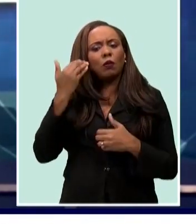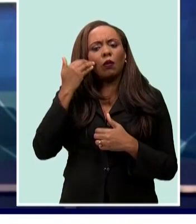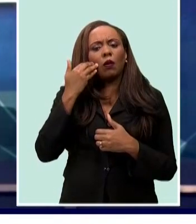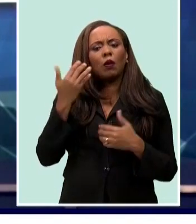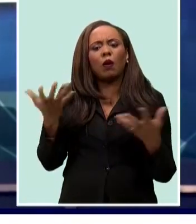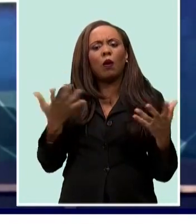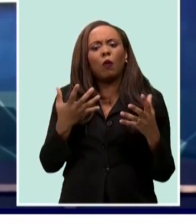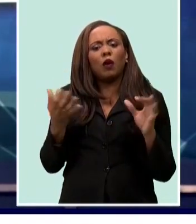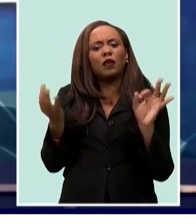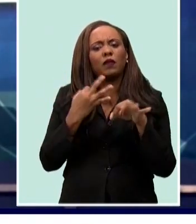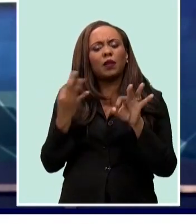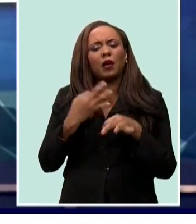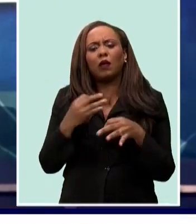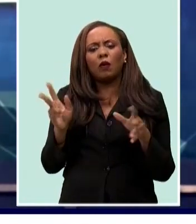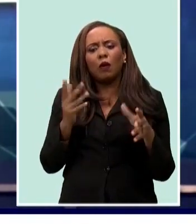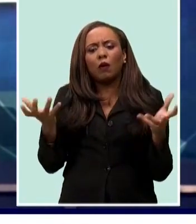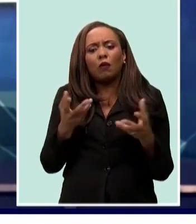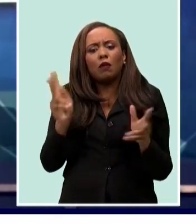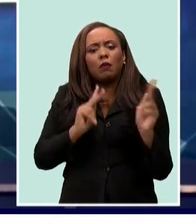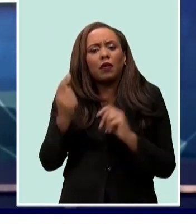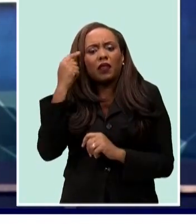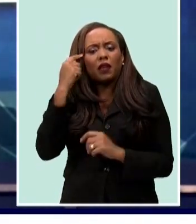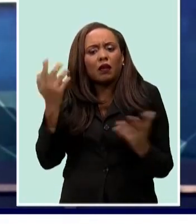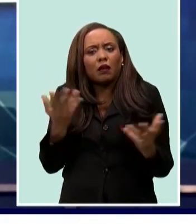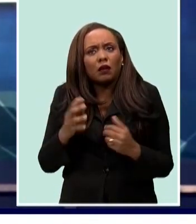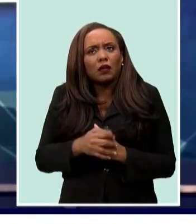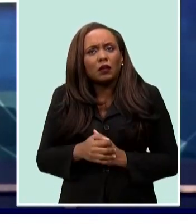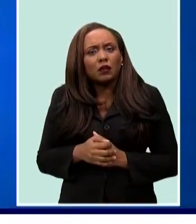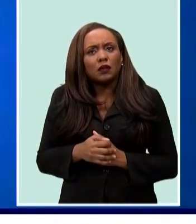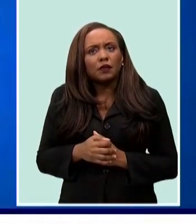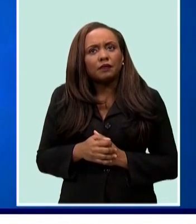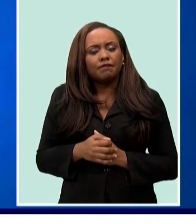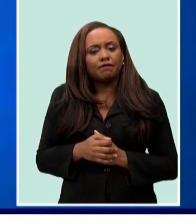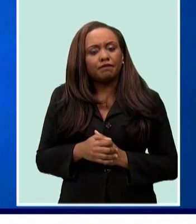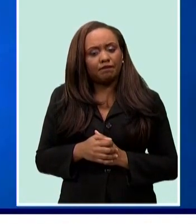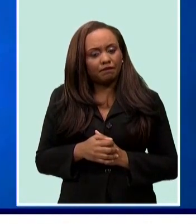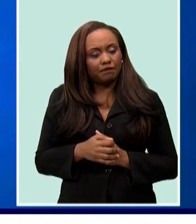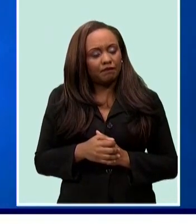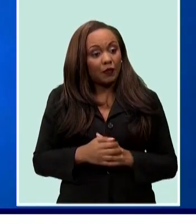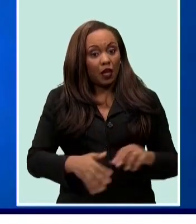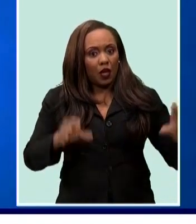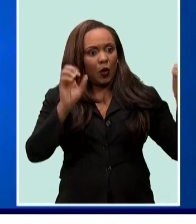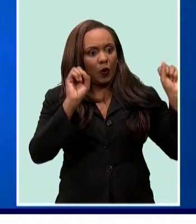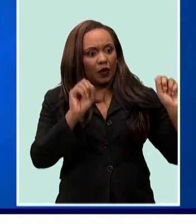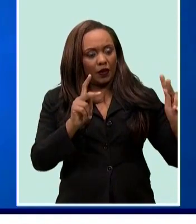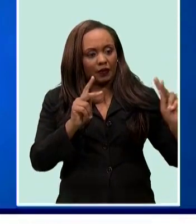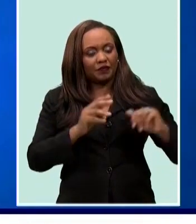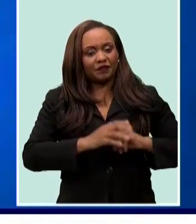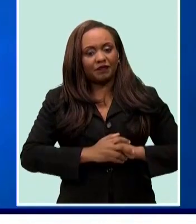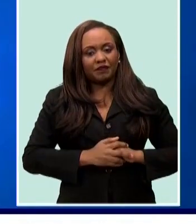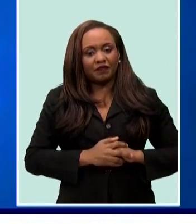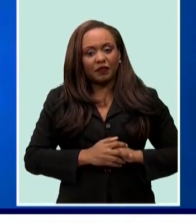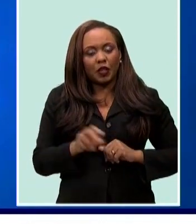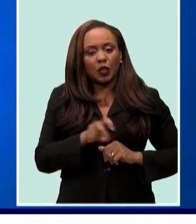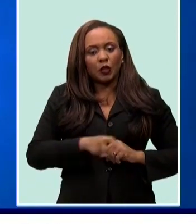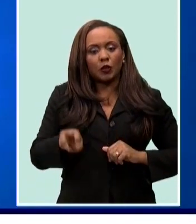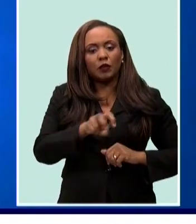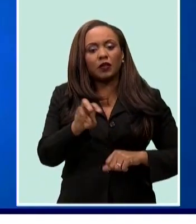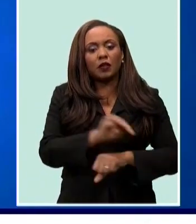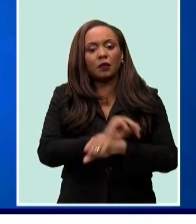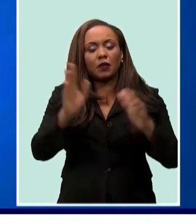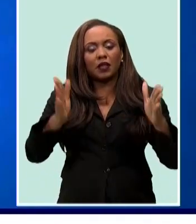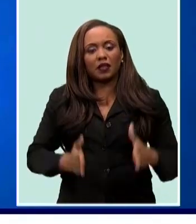has been like thus far. Okay, in fact, Tourism Minister Kerry